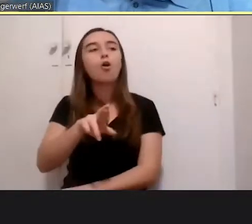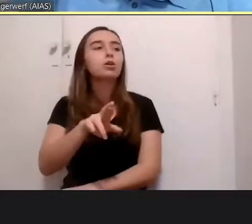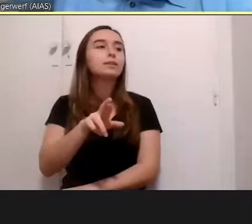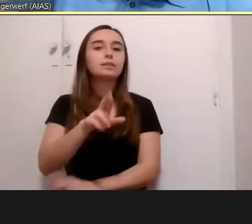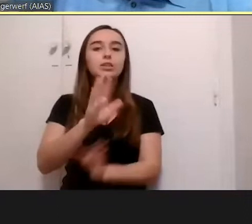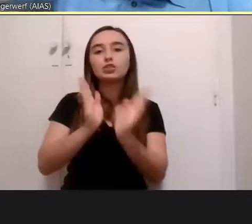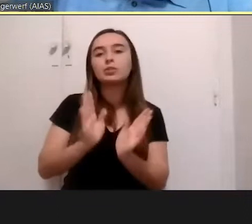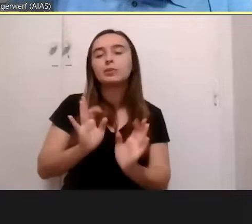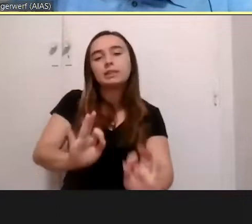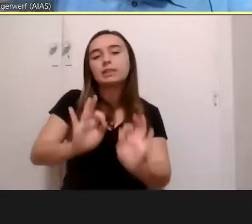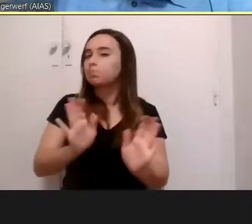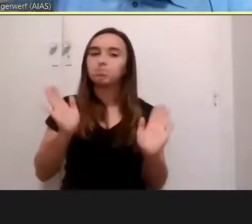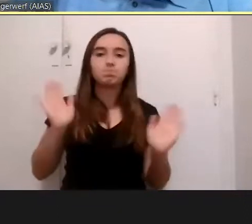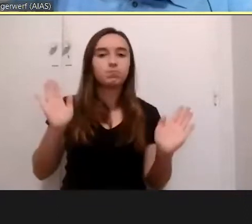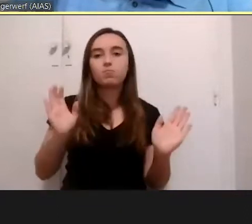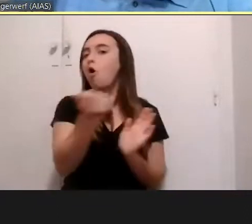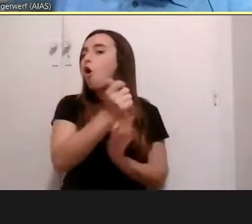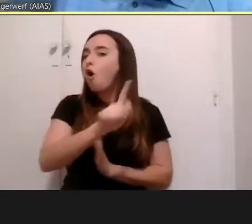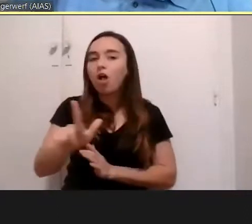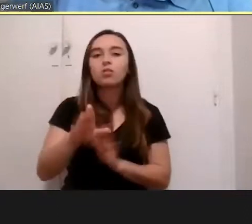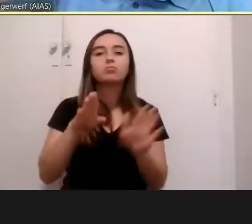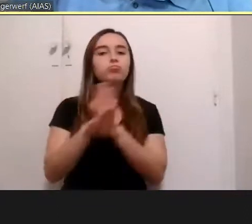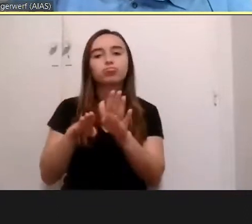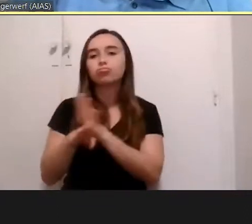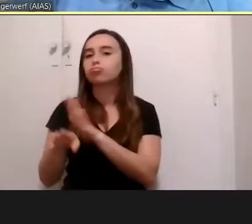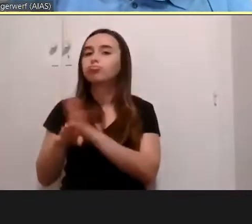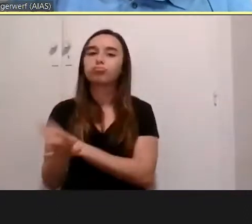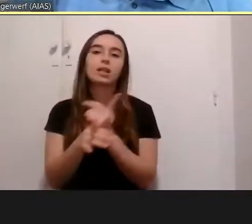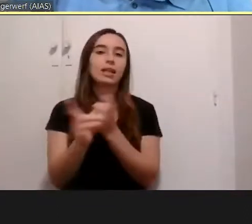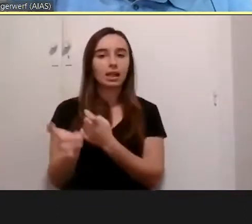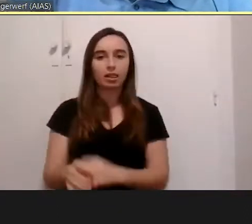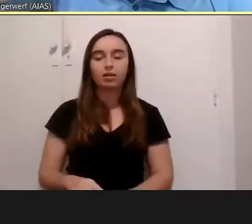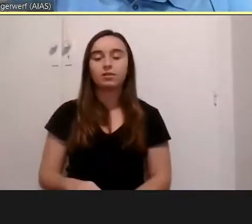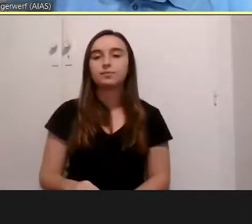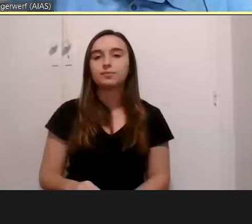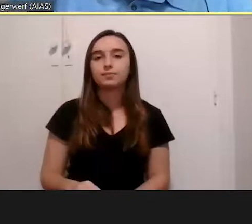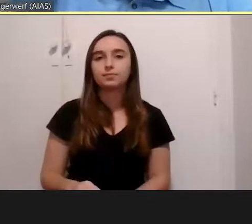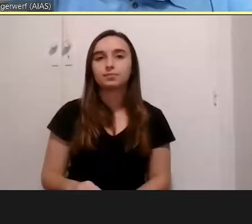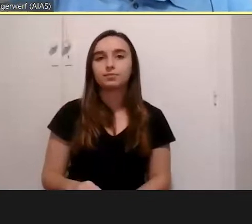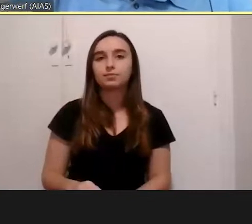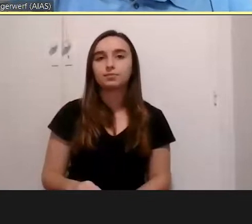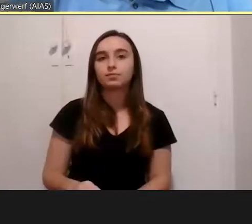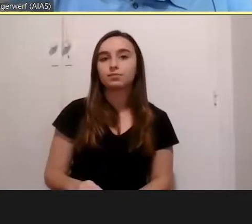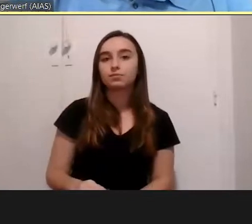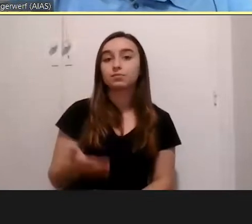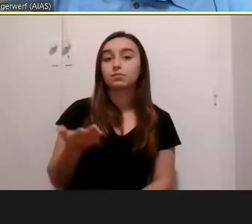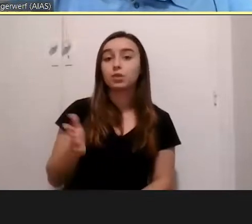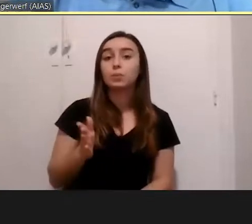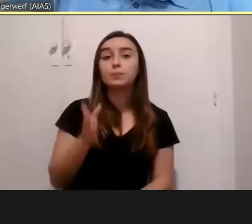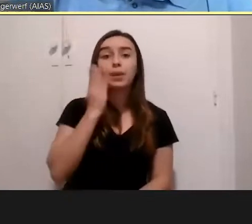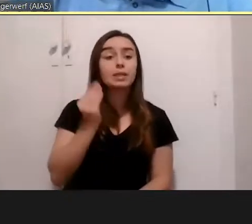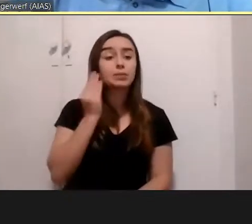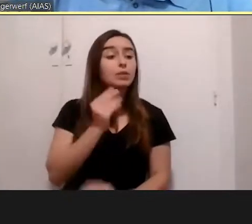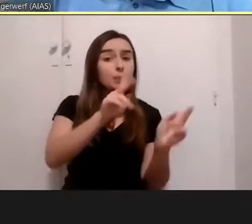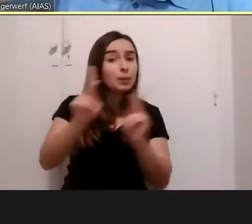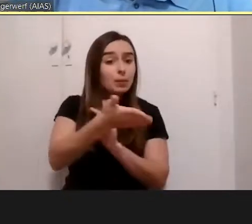comes quite closely to what Emmanuel described so nicely as the user experience that has to be central,